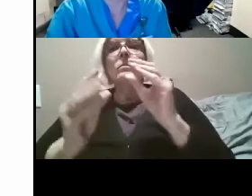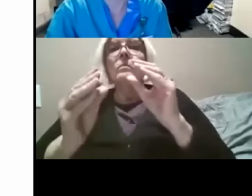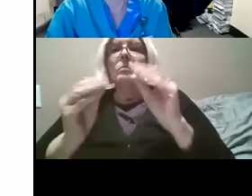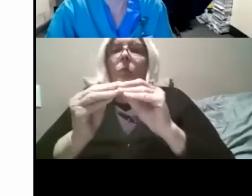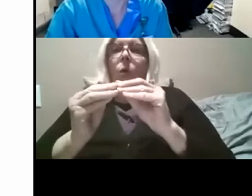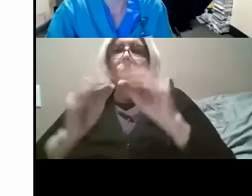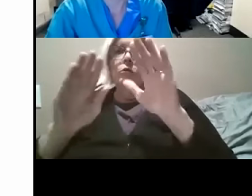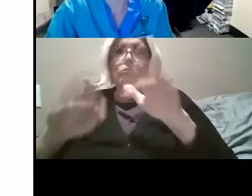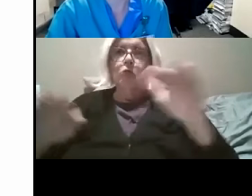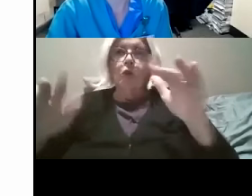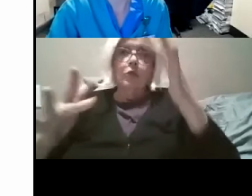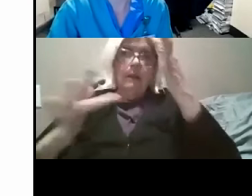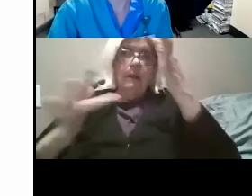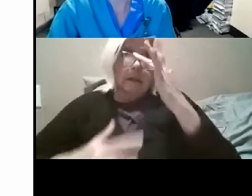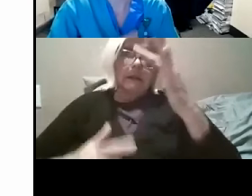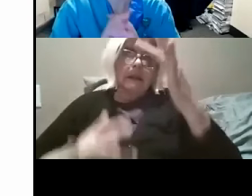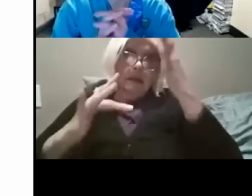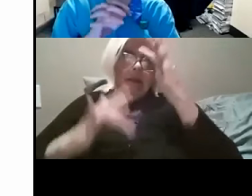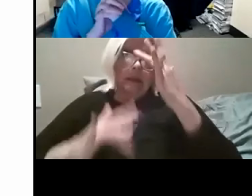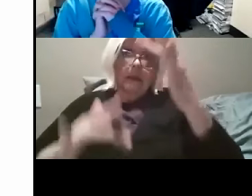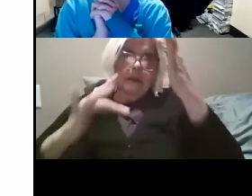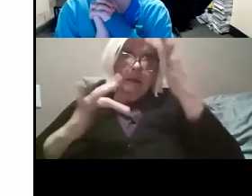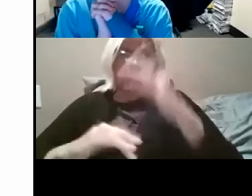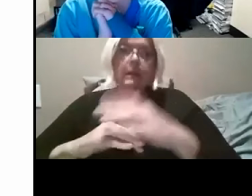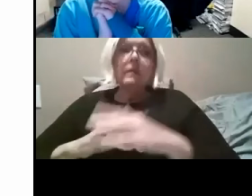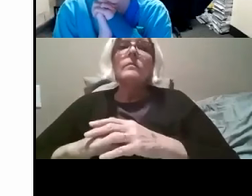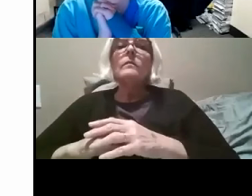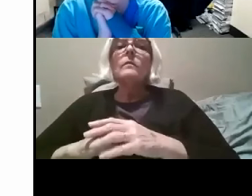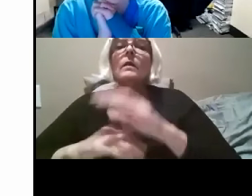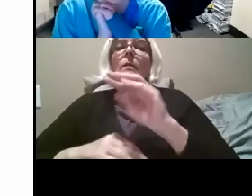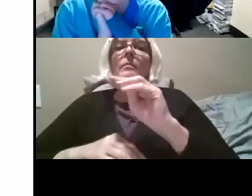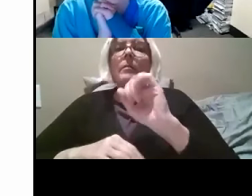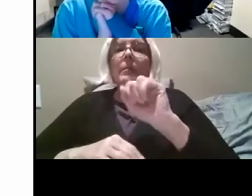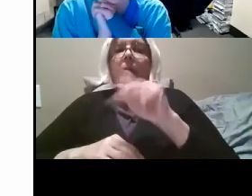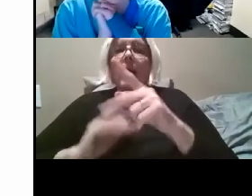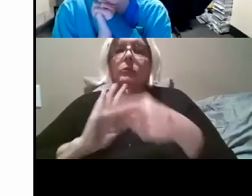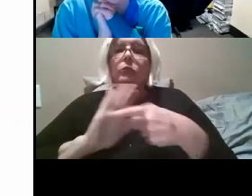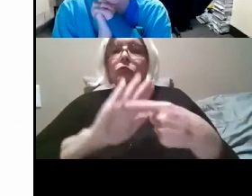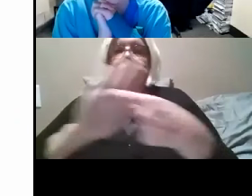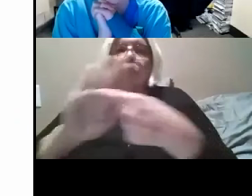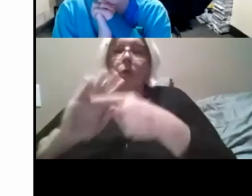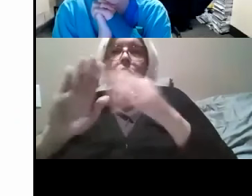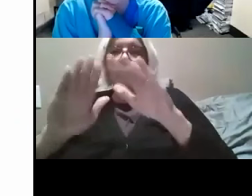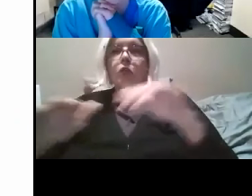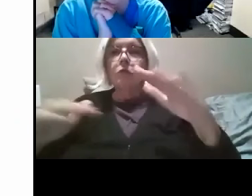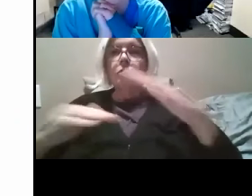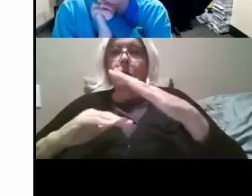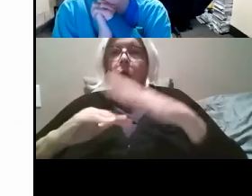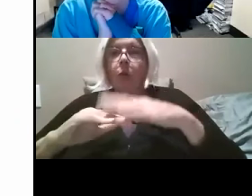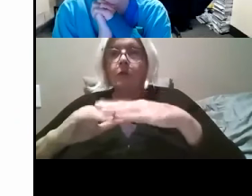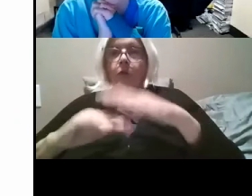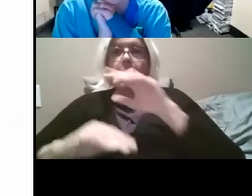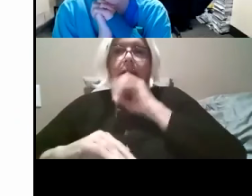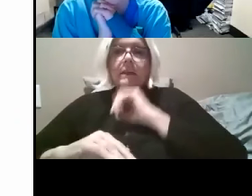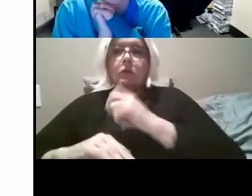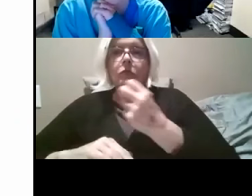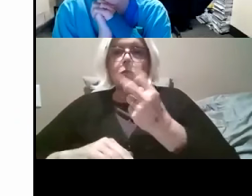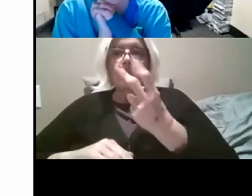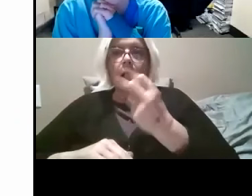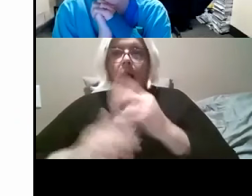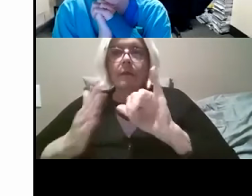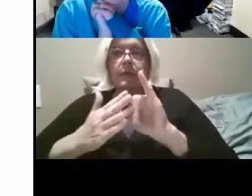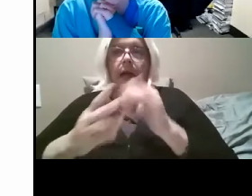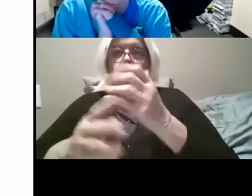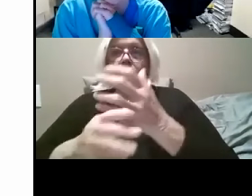This is kids over 12 who've received the vaccine, and Vermont and Massachusetts